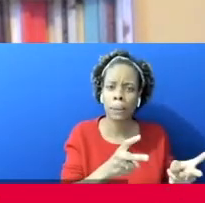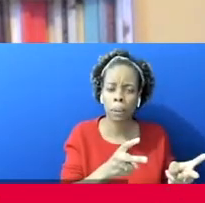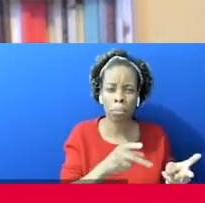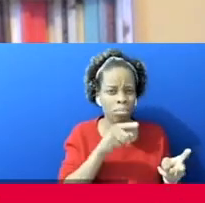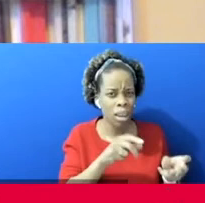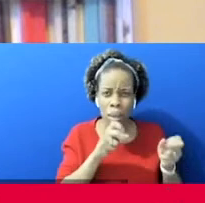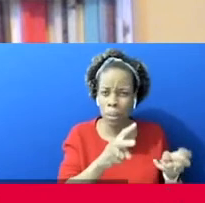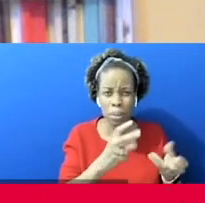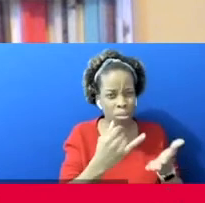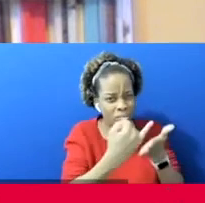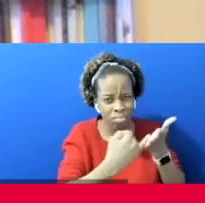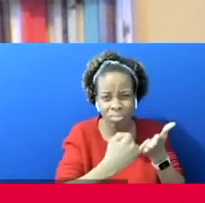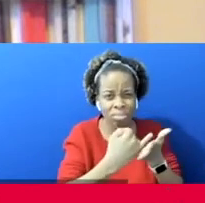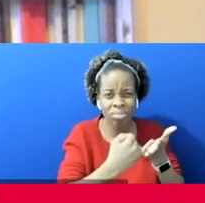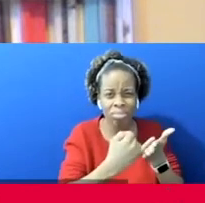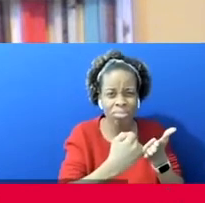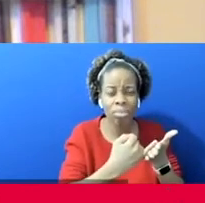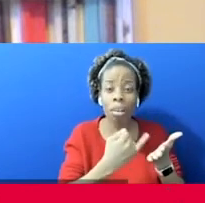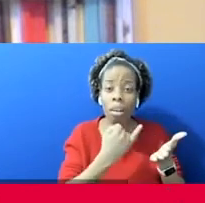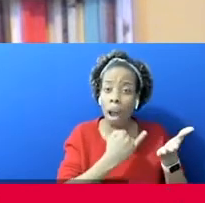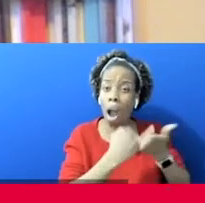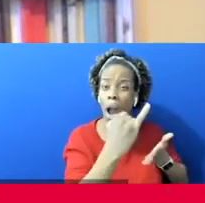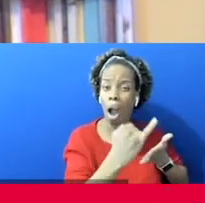feel about abolishing the university?